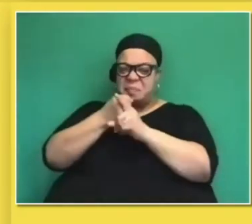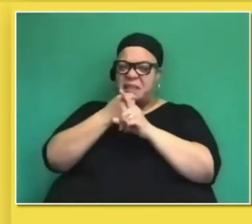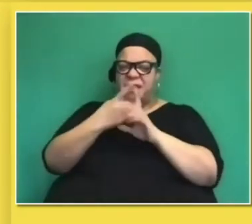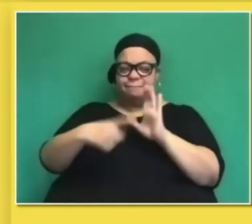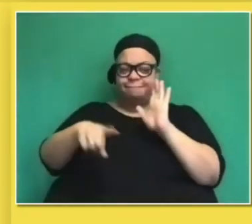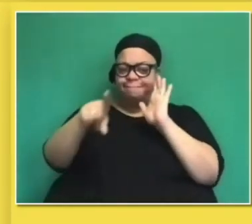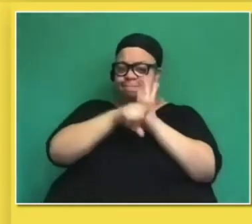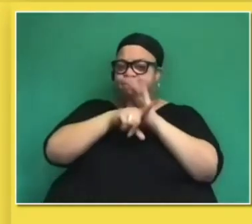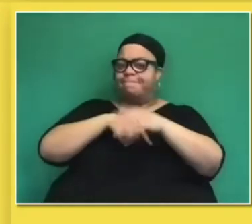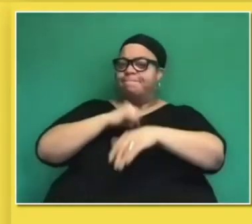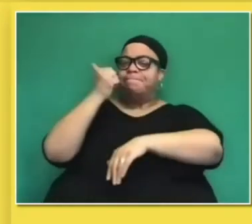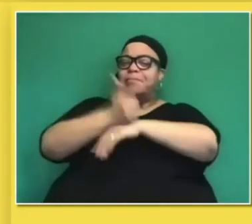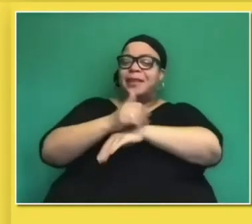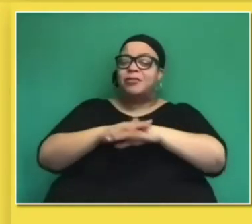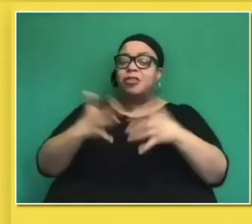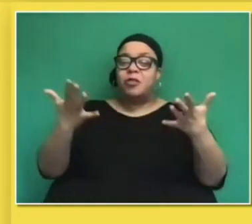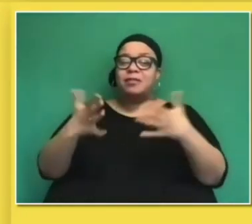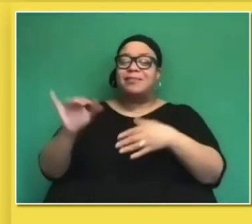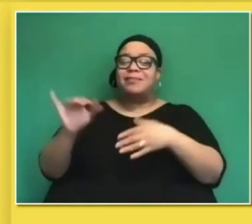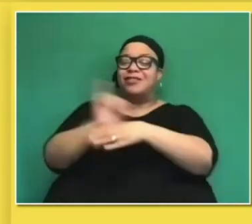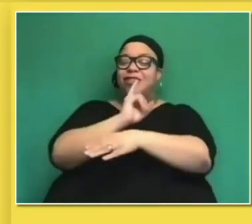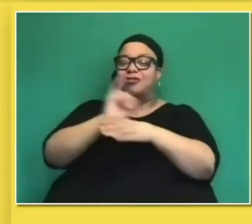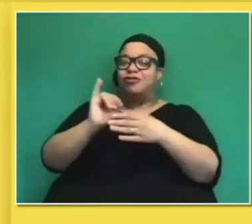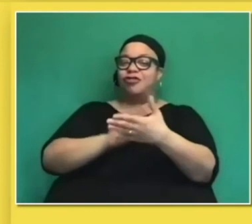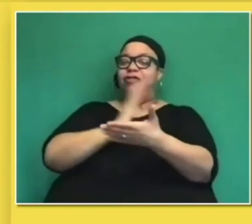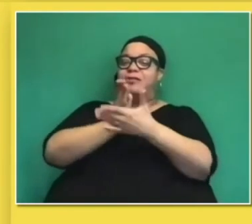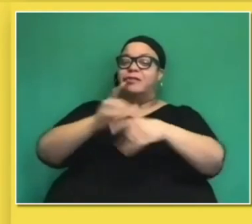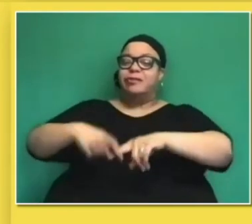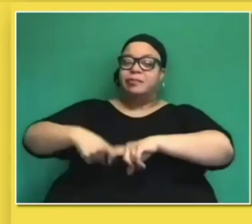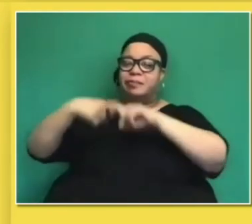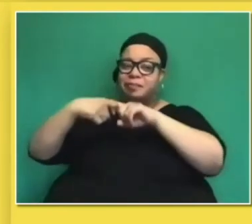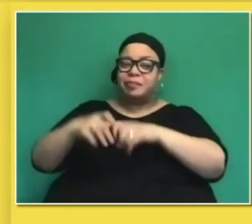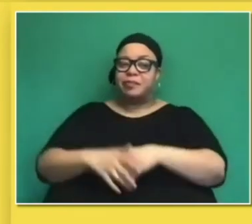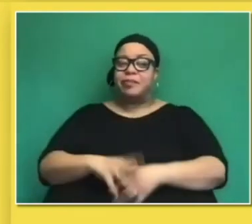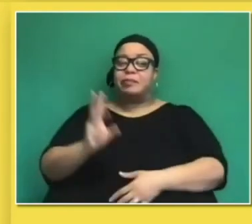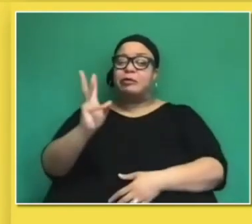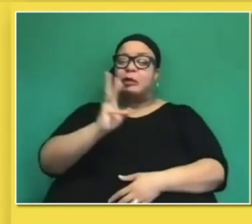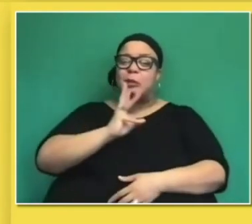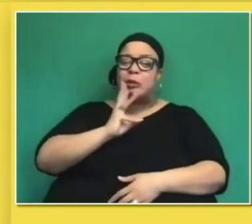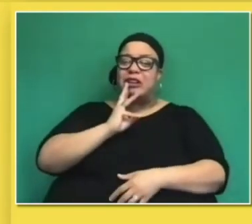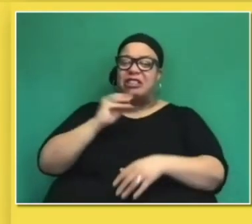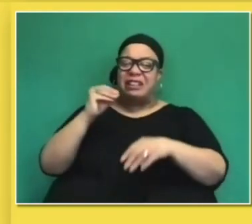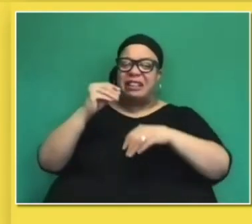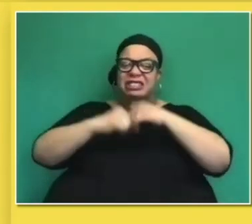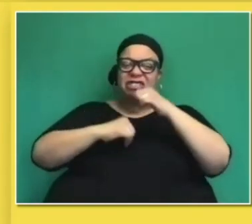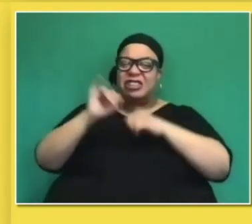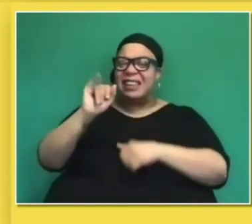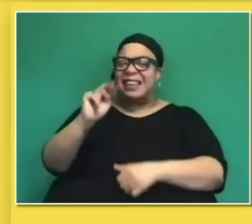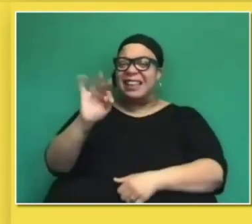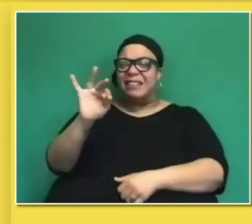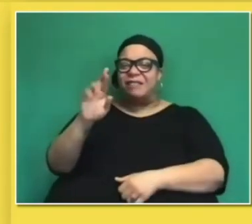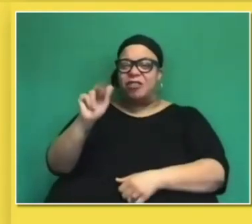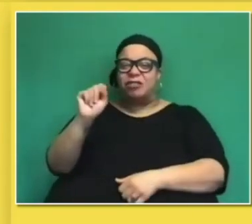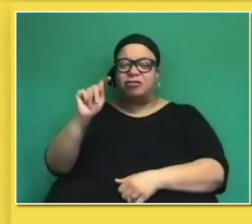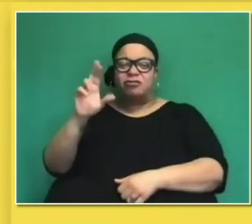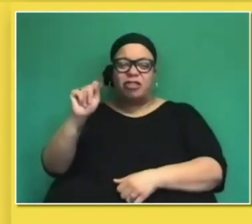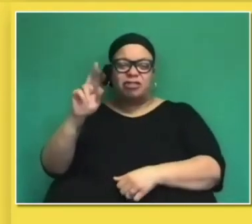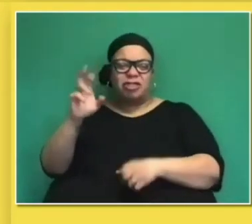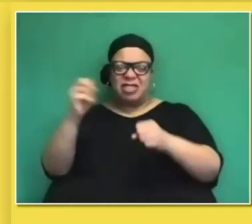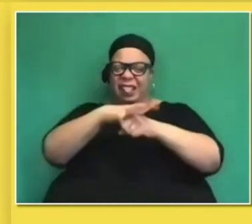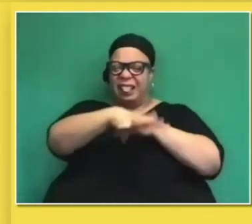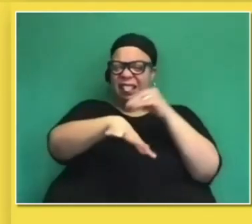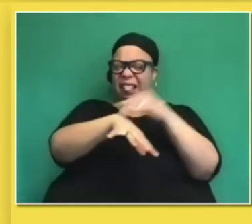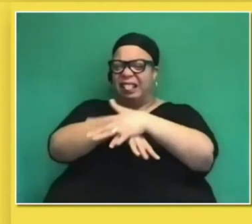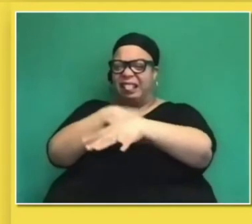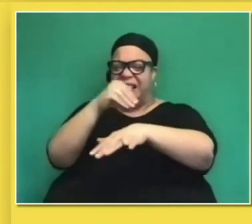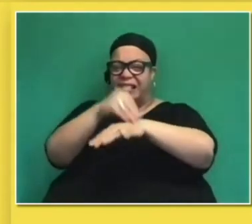home state, a state where unions have been under attack for years, where austerity has become the norm for budgets and social welfare policy. We